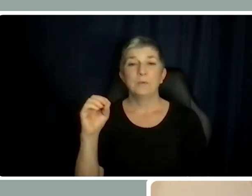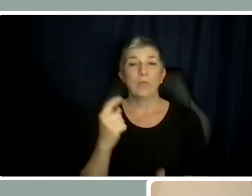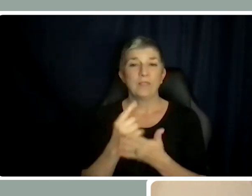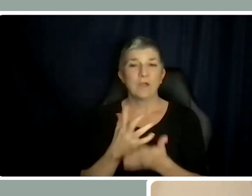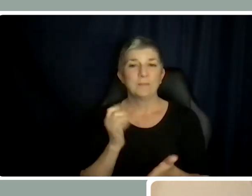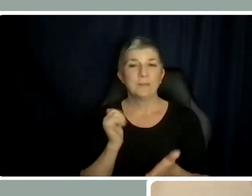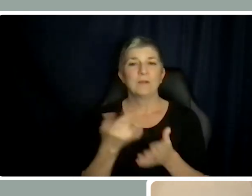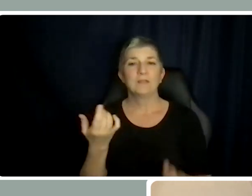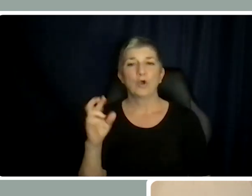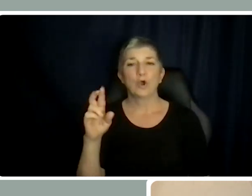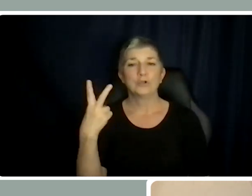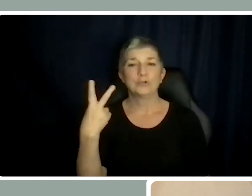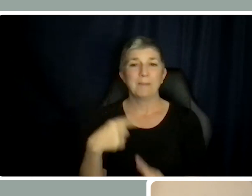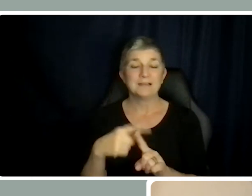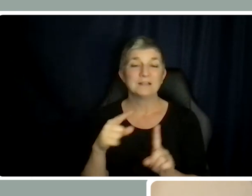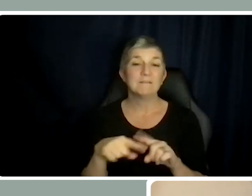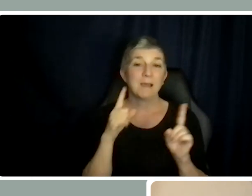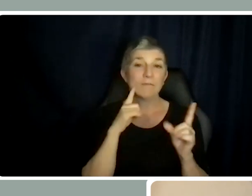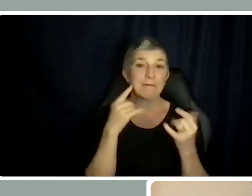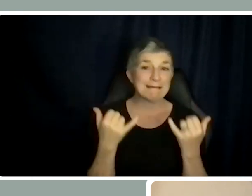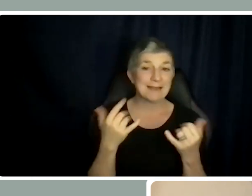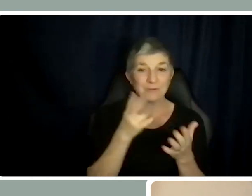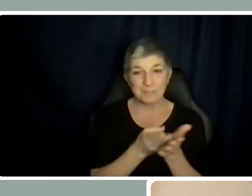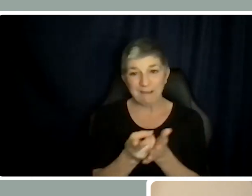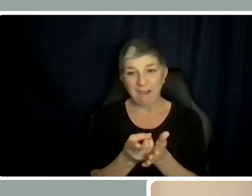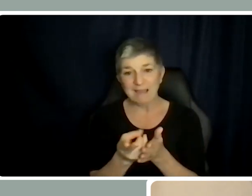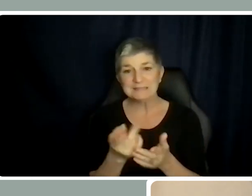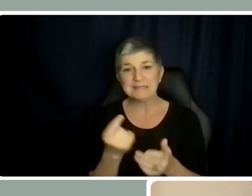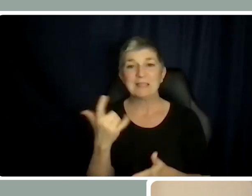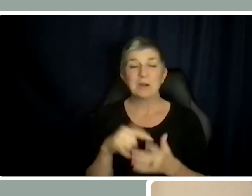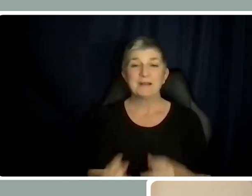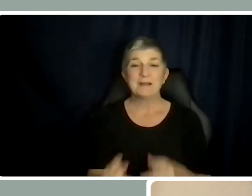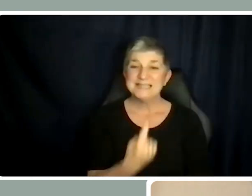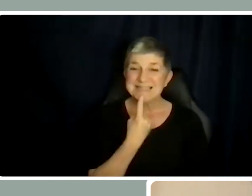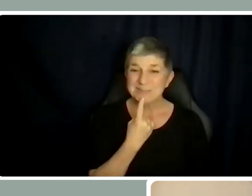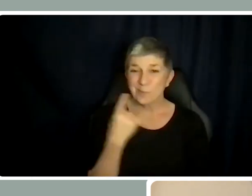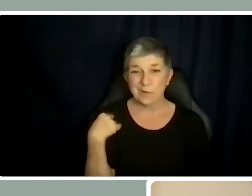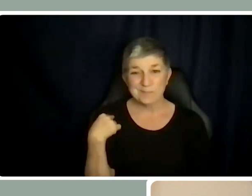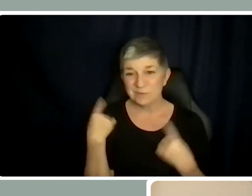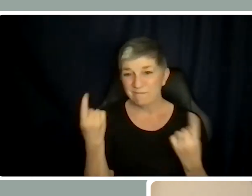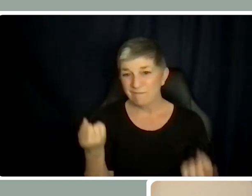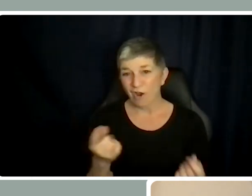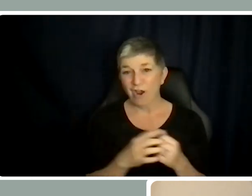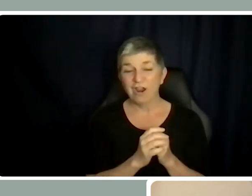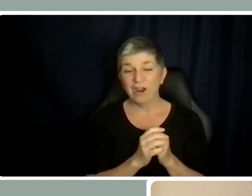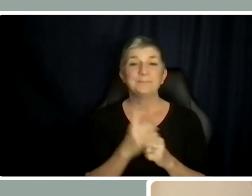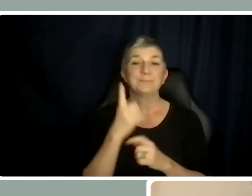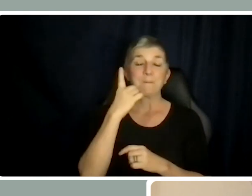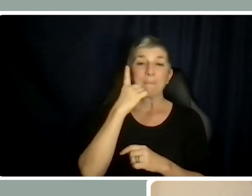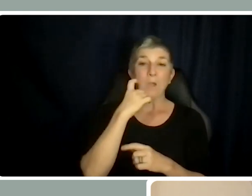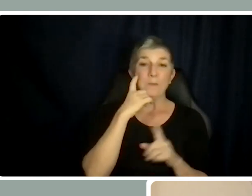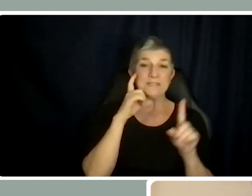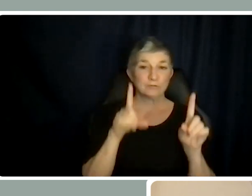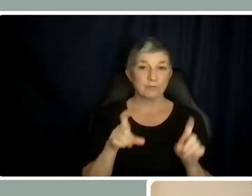cancer. But at this point, to be honest, it's been a little bit of a disappointment so far. There was a recent trial that